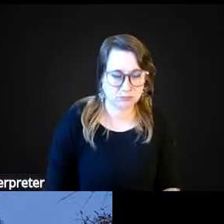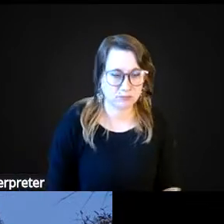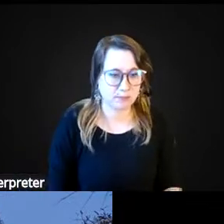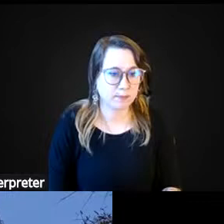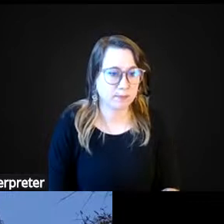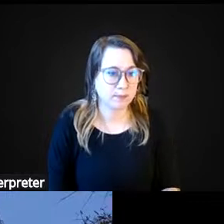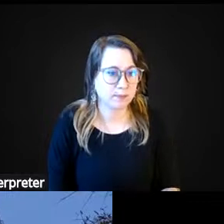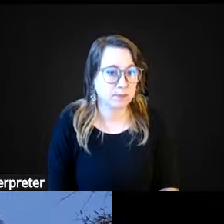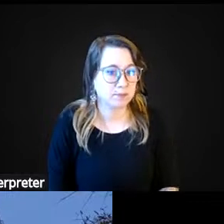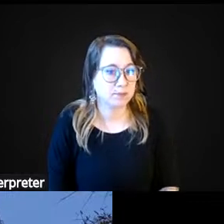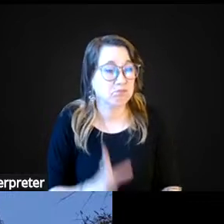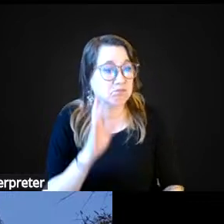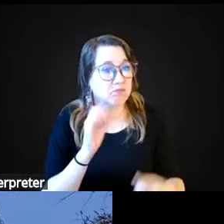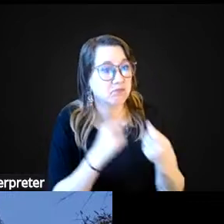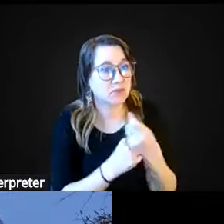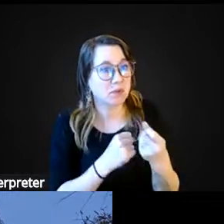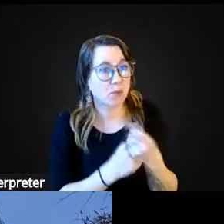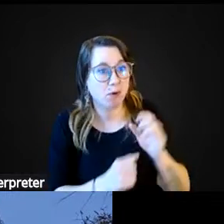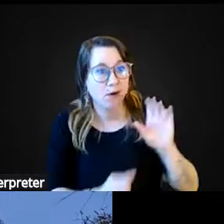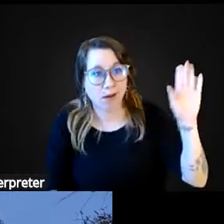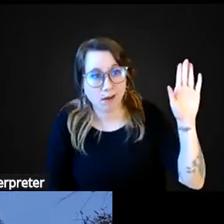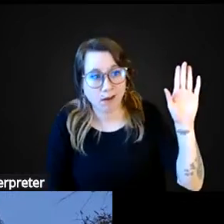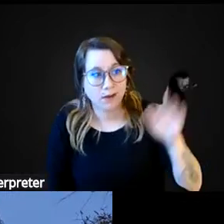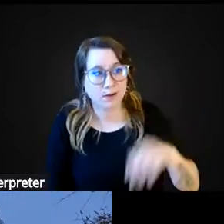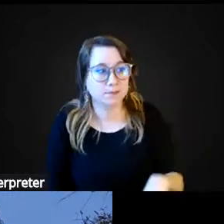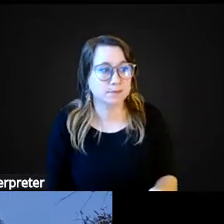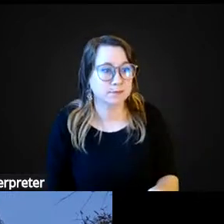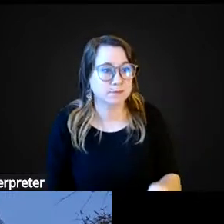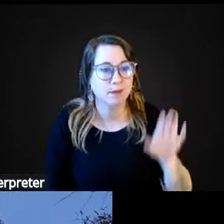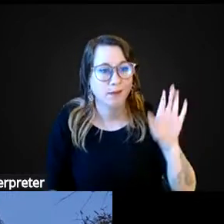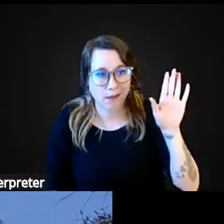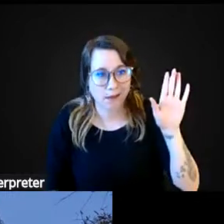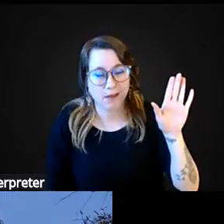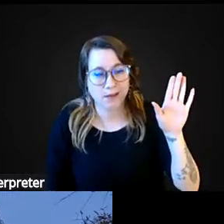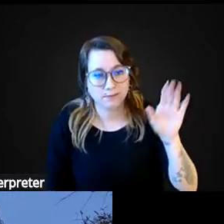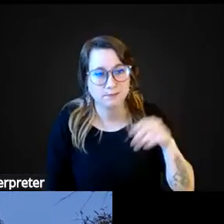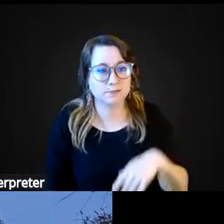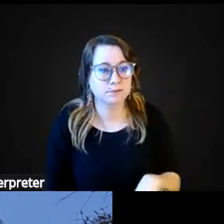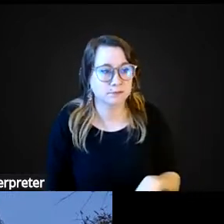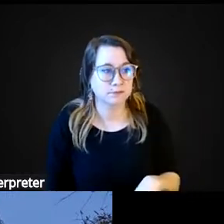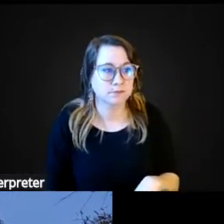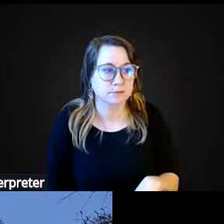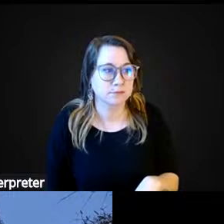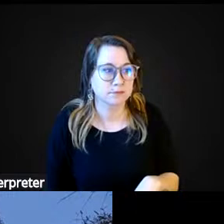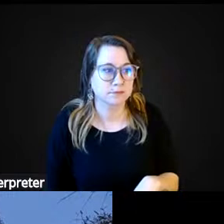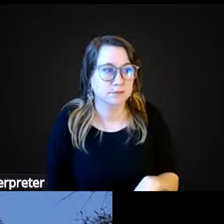Those in favor say aye. Aye. Aye.